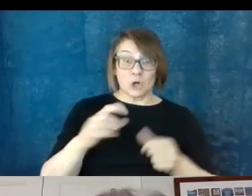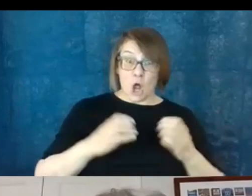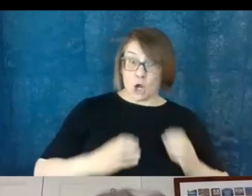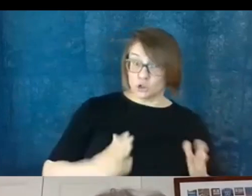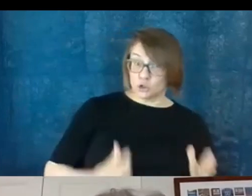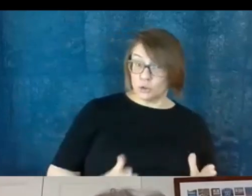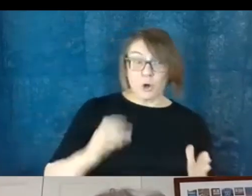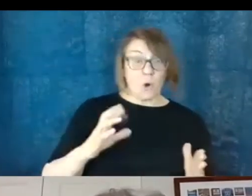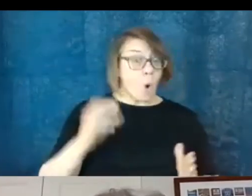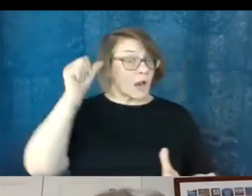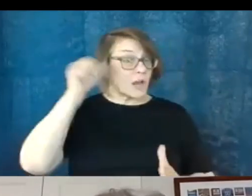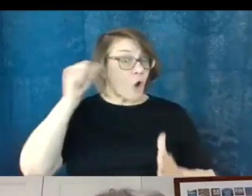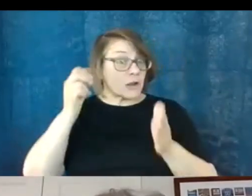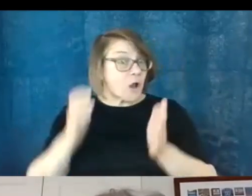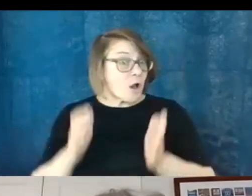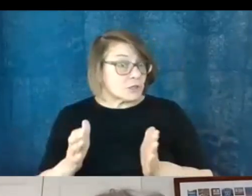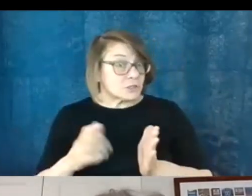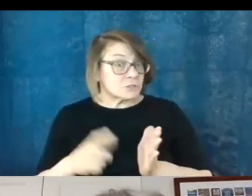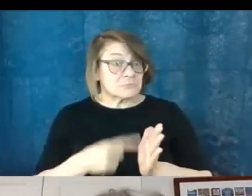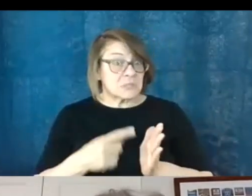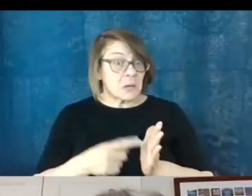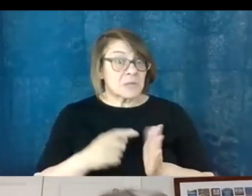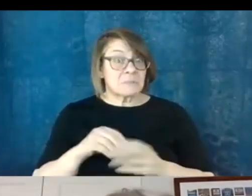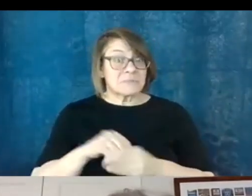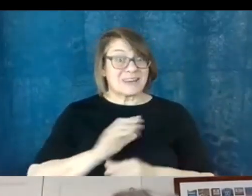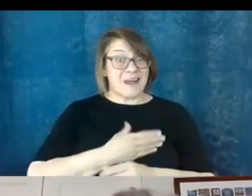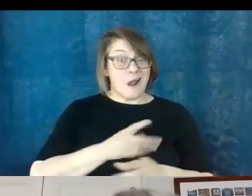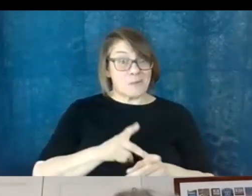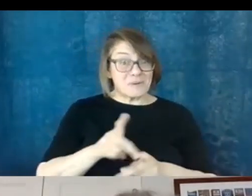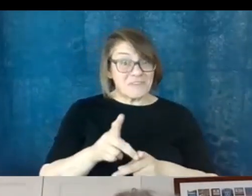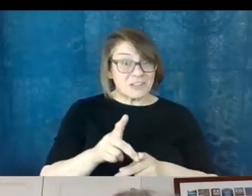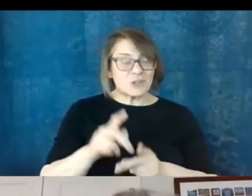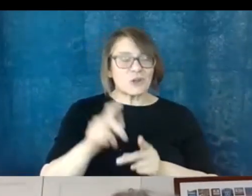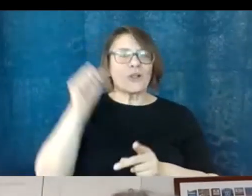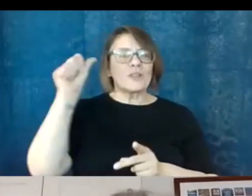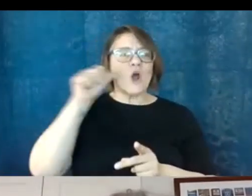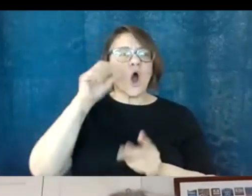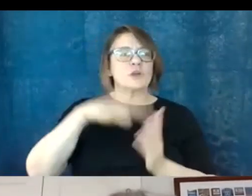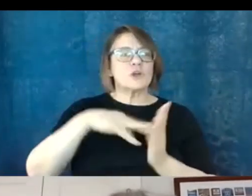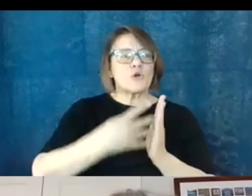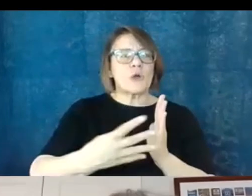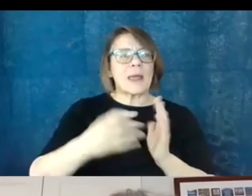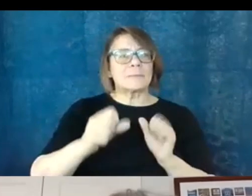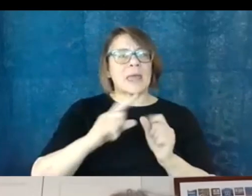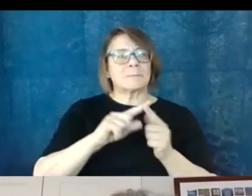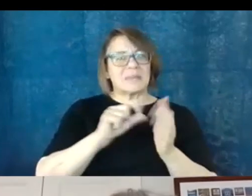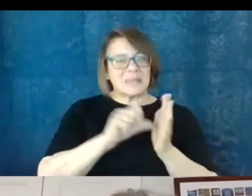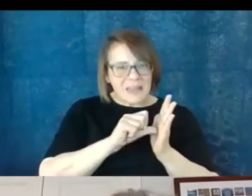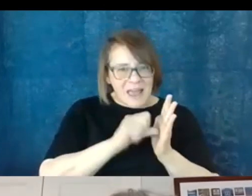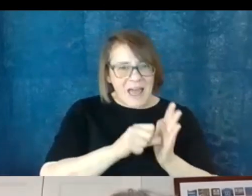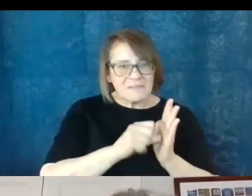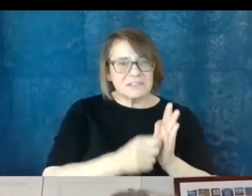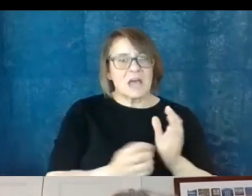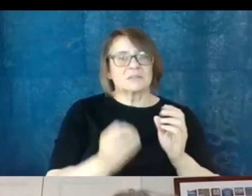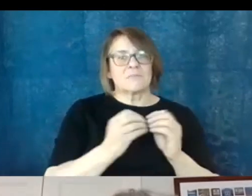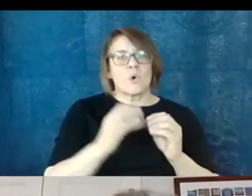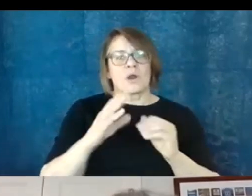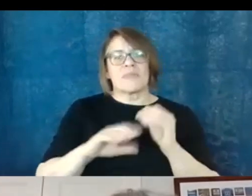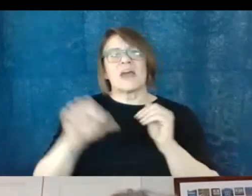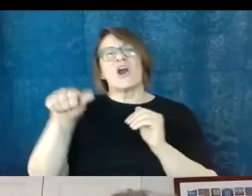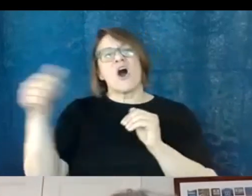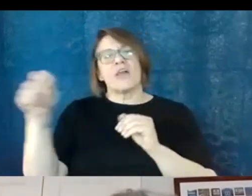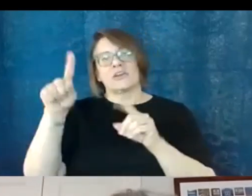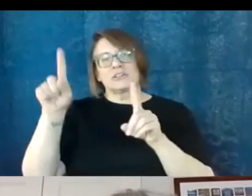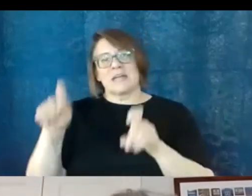an audiologist. I think sometimes in our profession, the audiogram can be emphasized more than other test